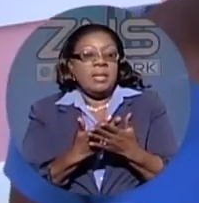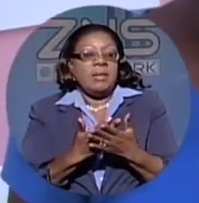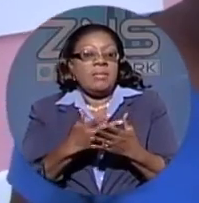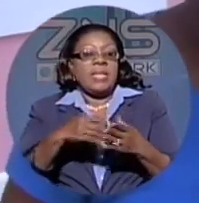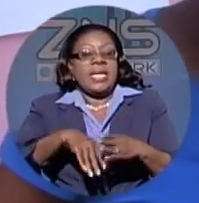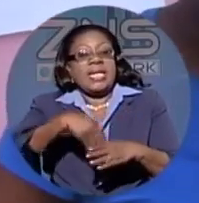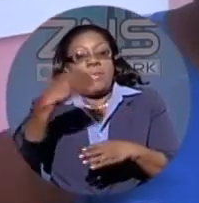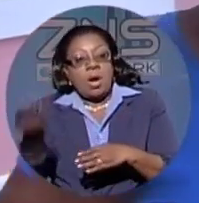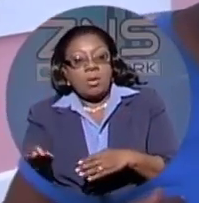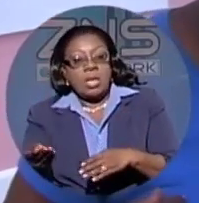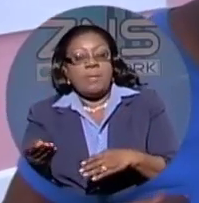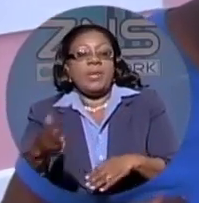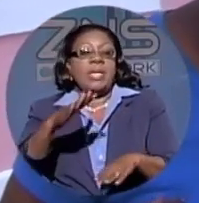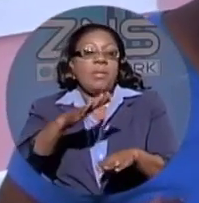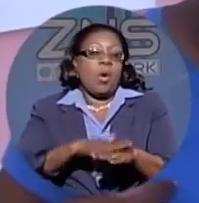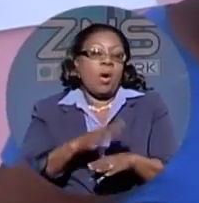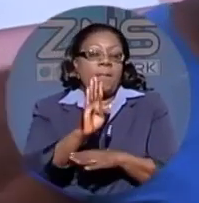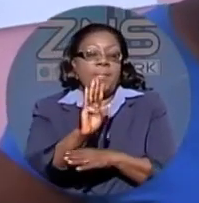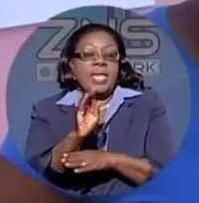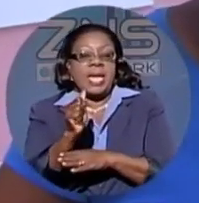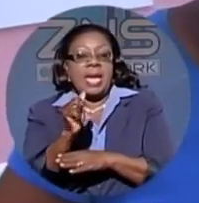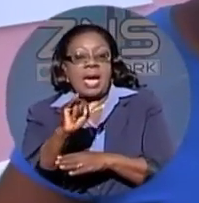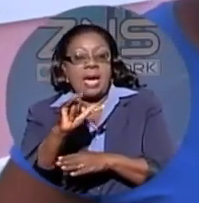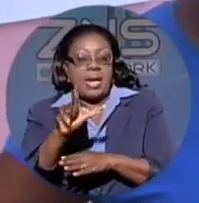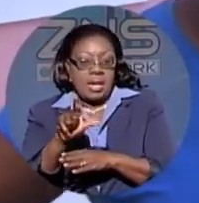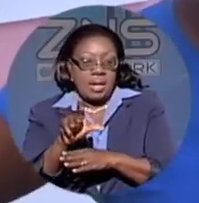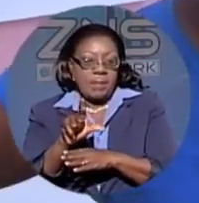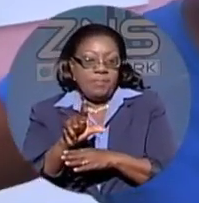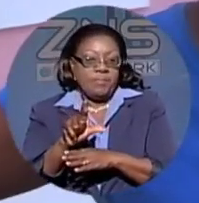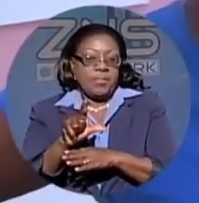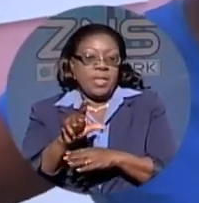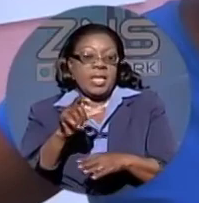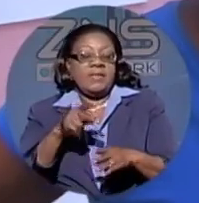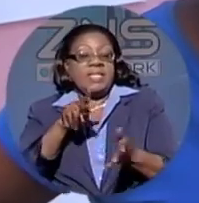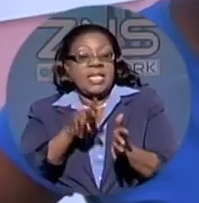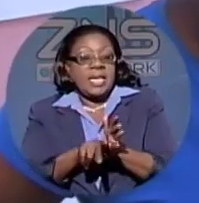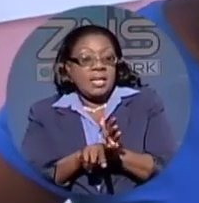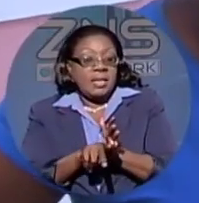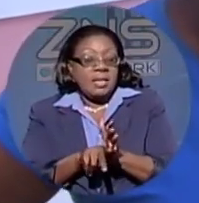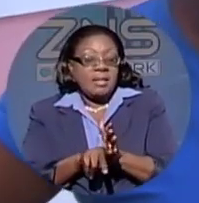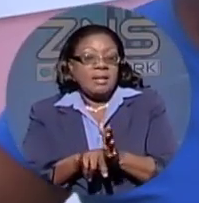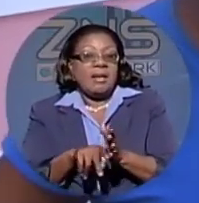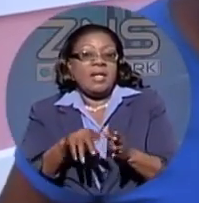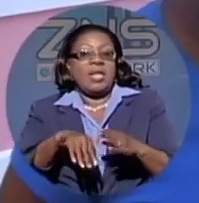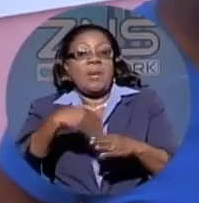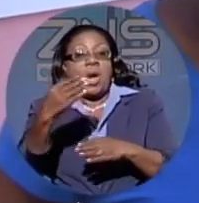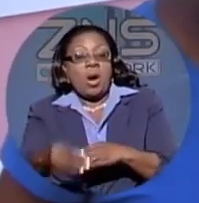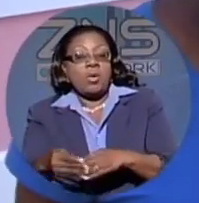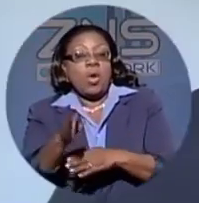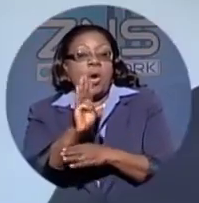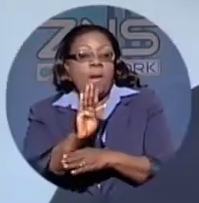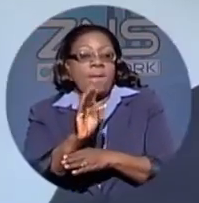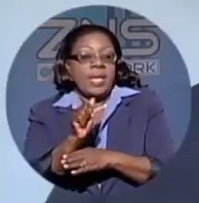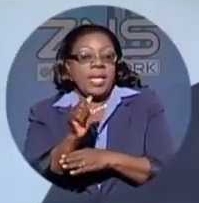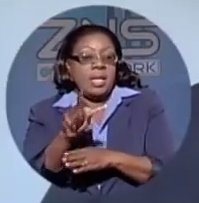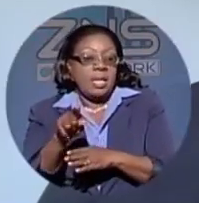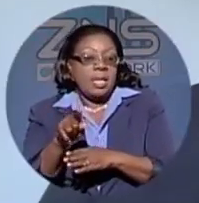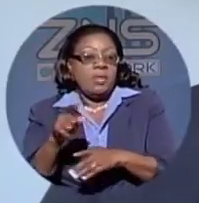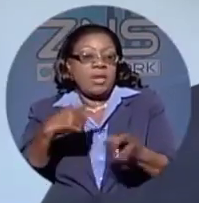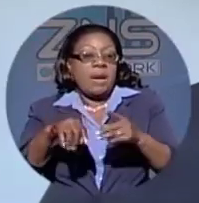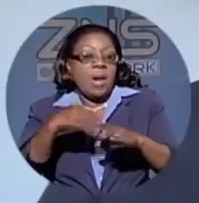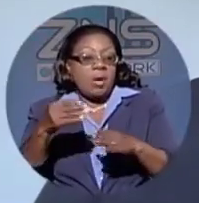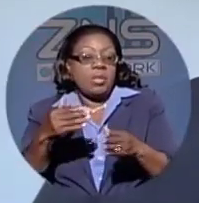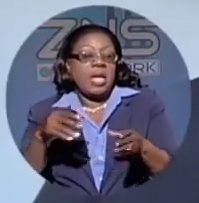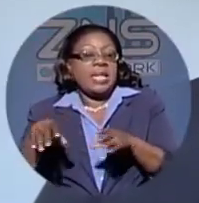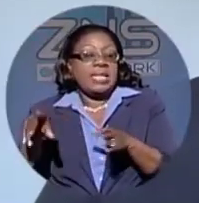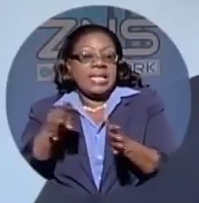bail? If I kill, and you put me on bail, I can come out and do the same thing. We'll make them think they can change. They ain't a chance. I think people should definitely